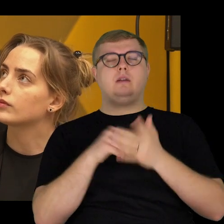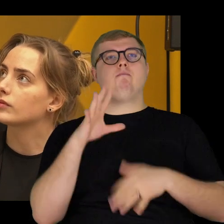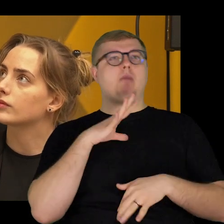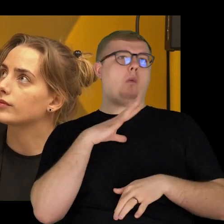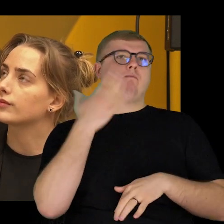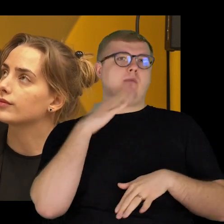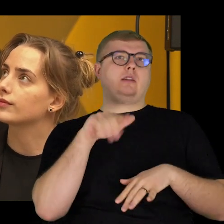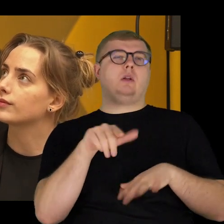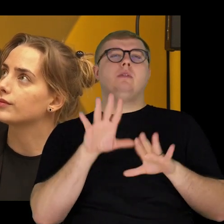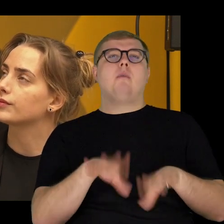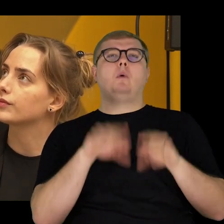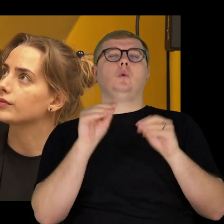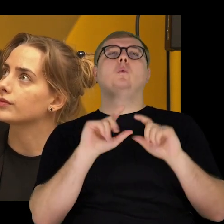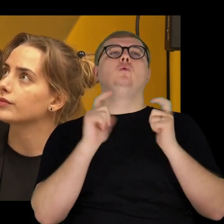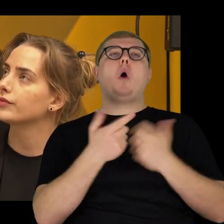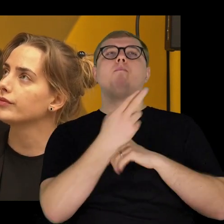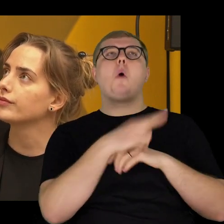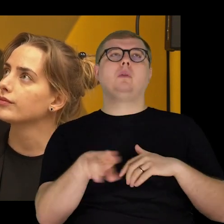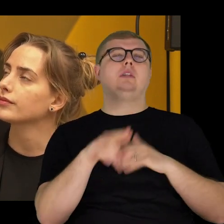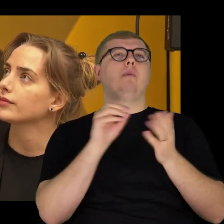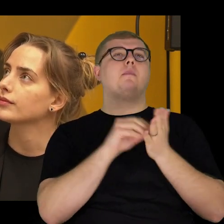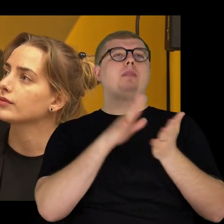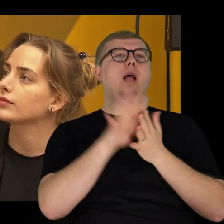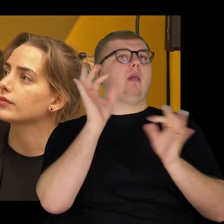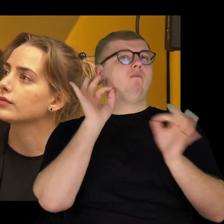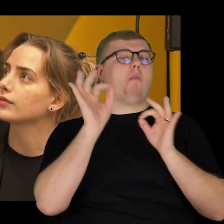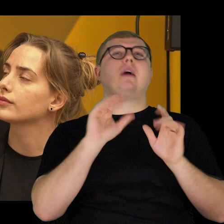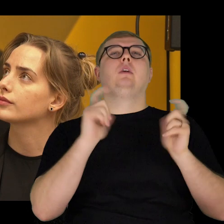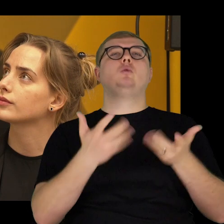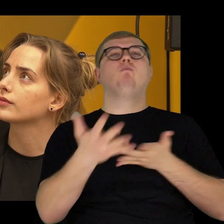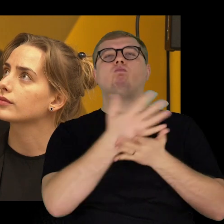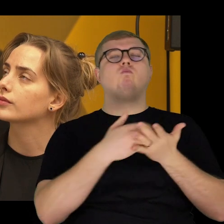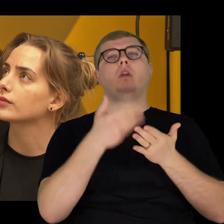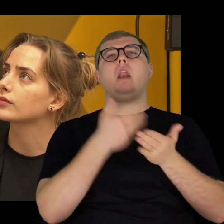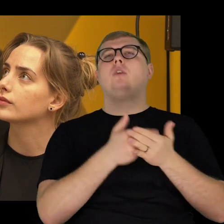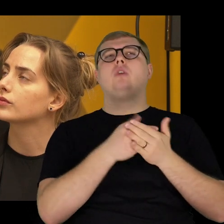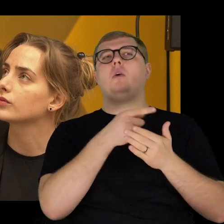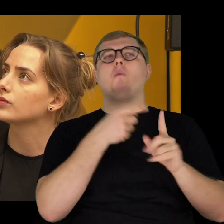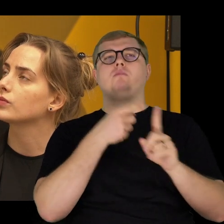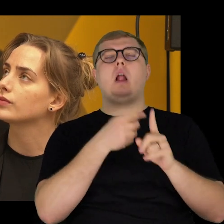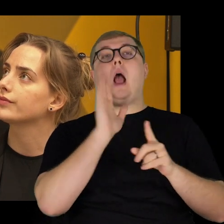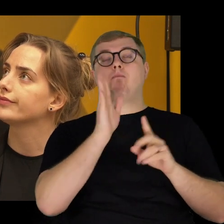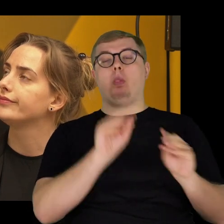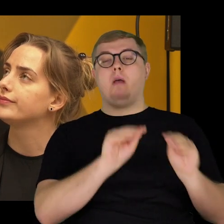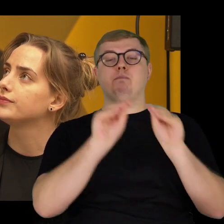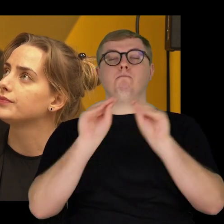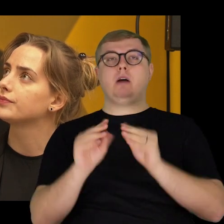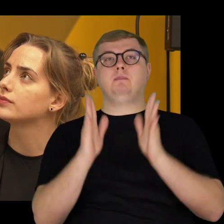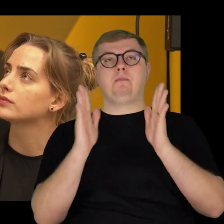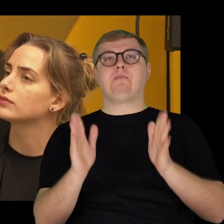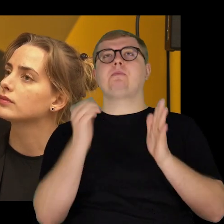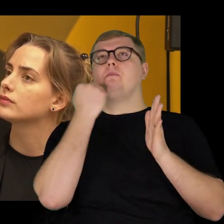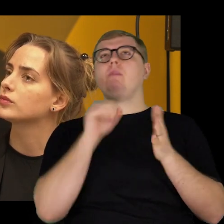like what kind of data did she collect and why and how. And later on, it was about like very